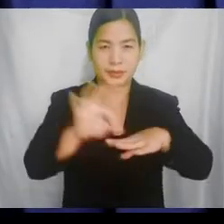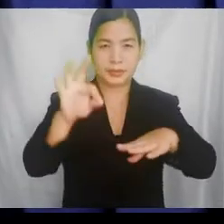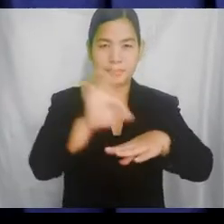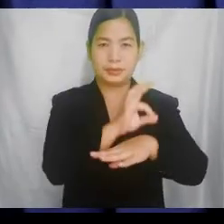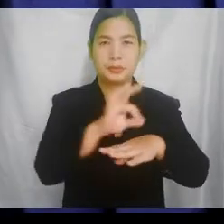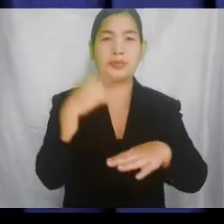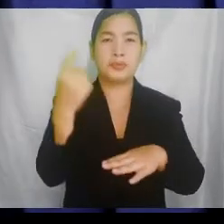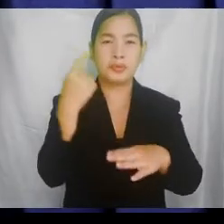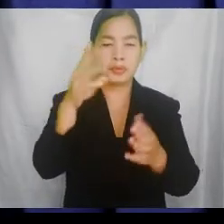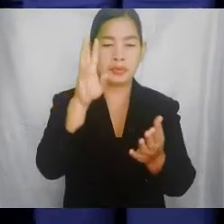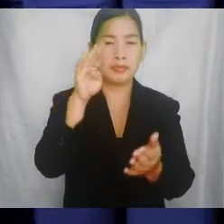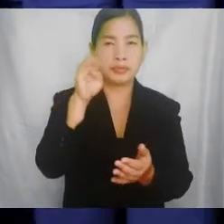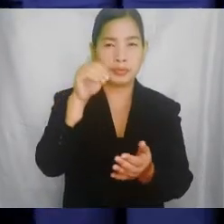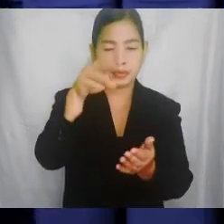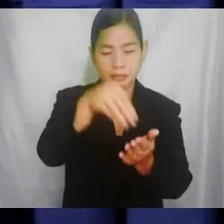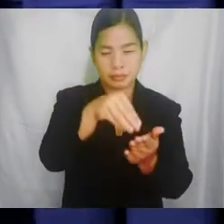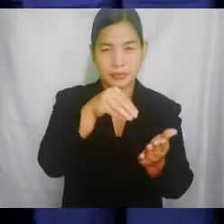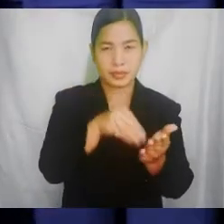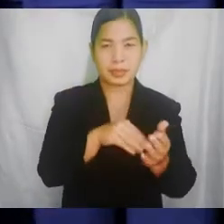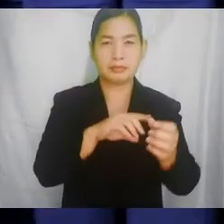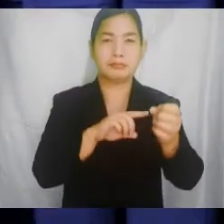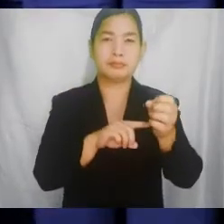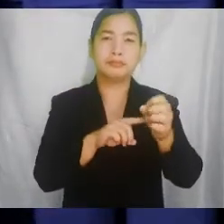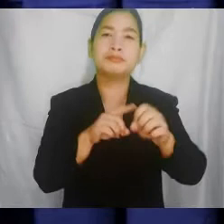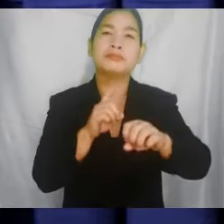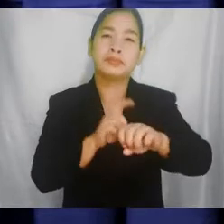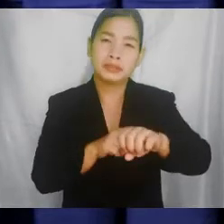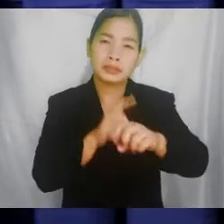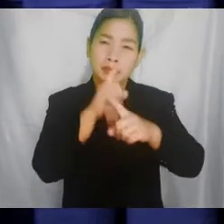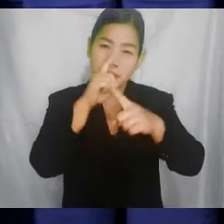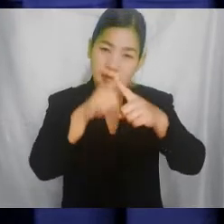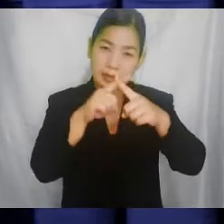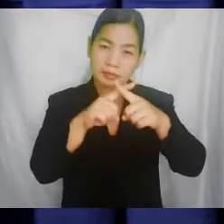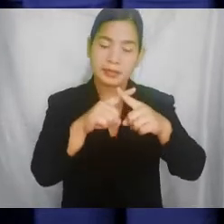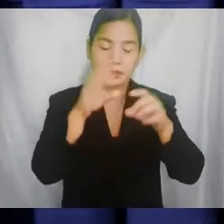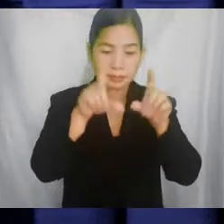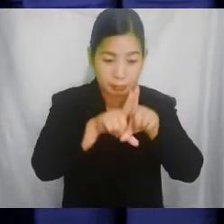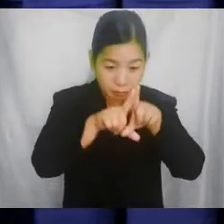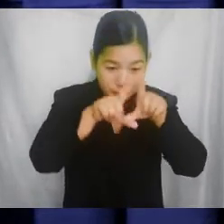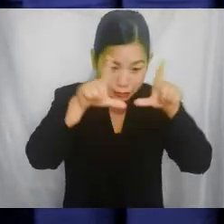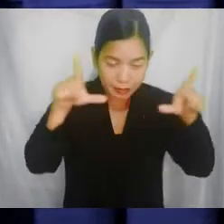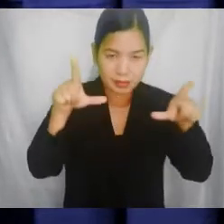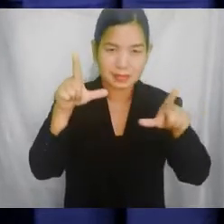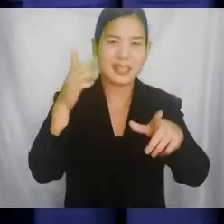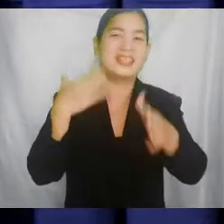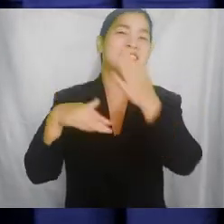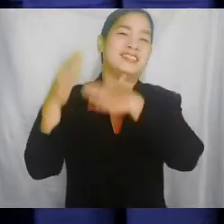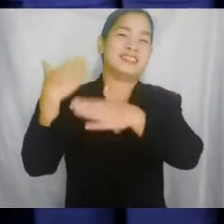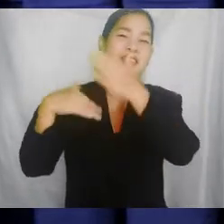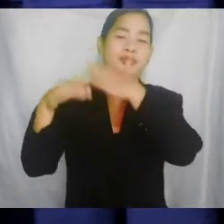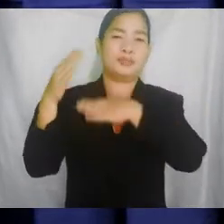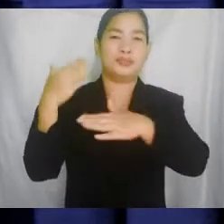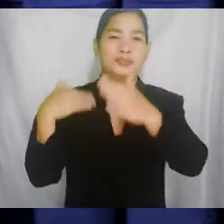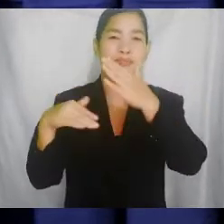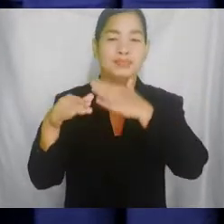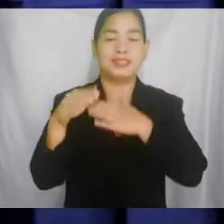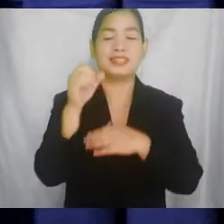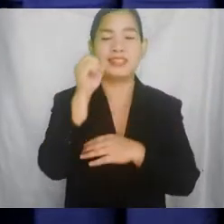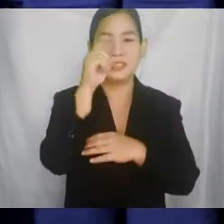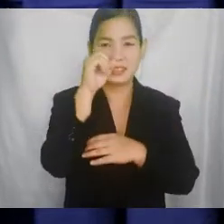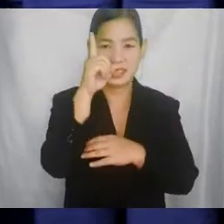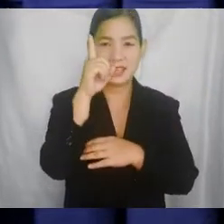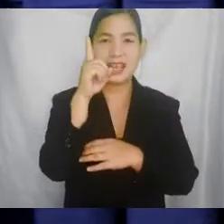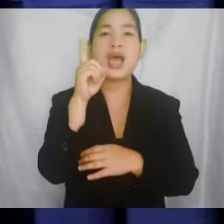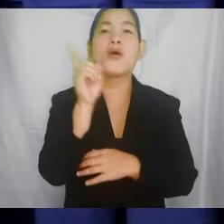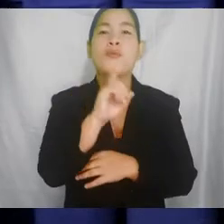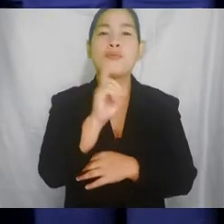times magnification, such a history of development marks a milestone in understanding the existence of various